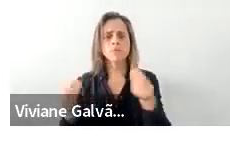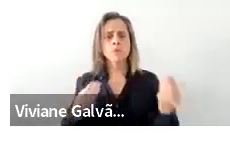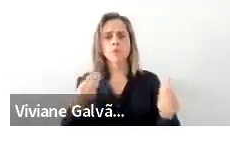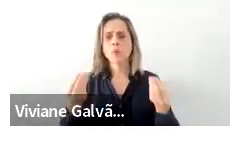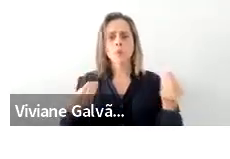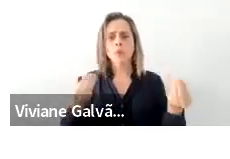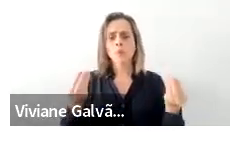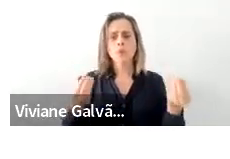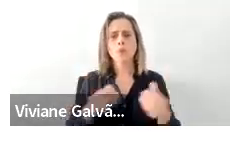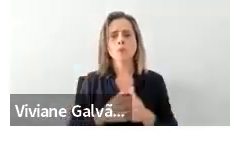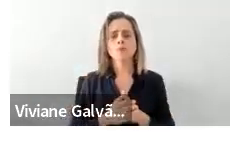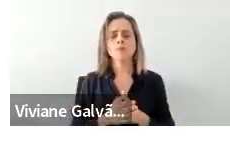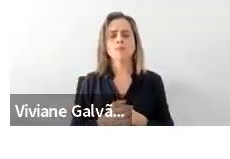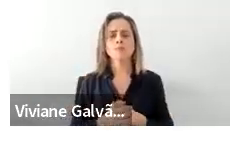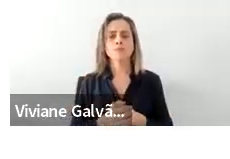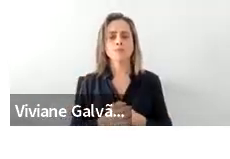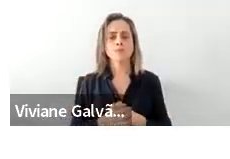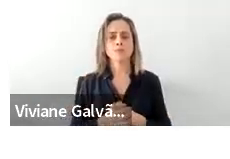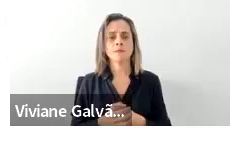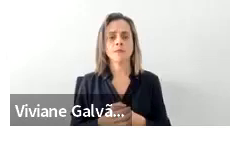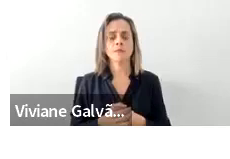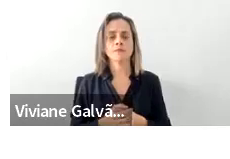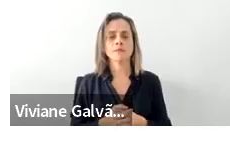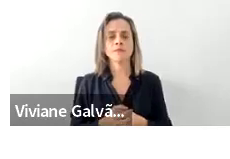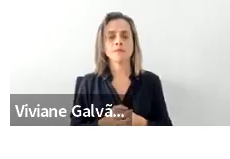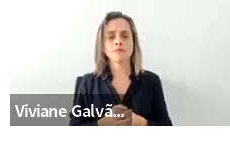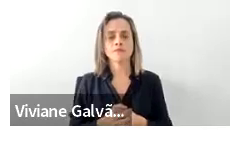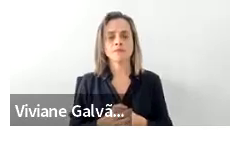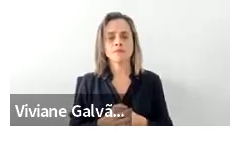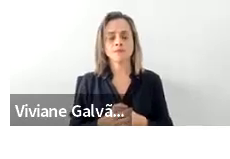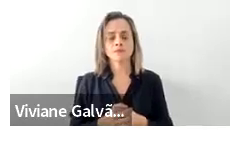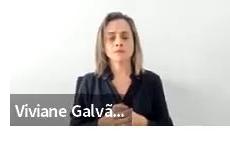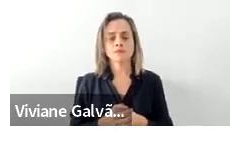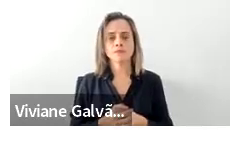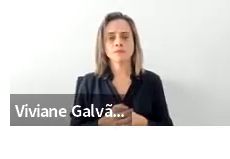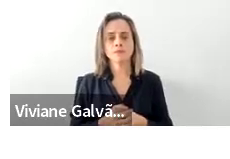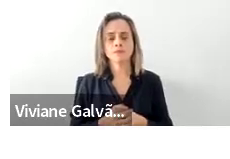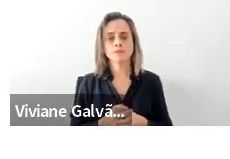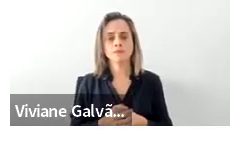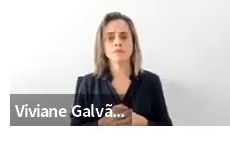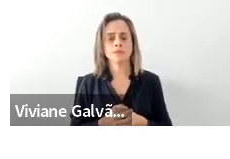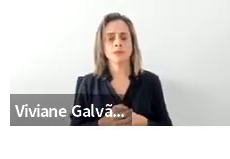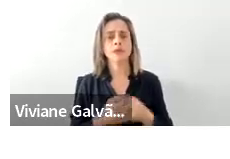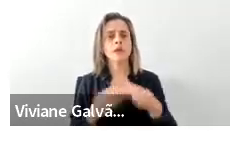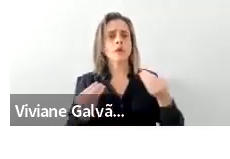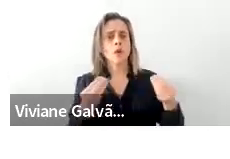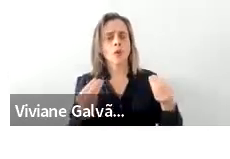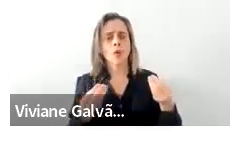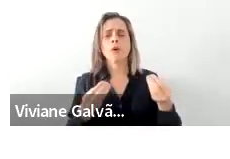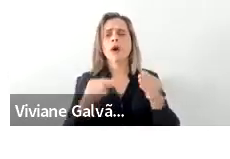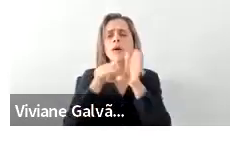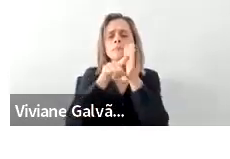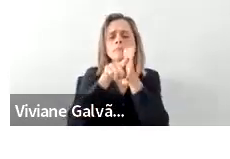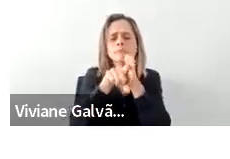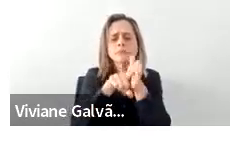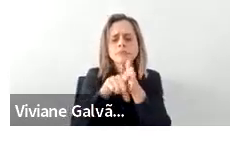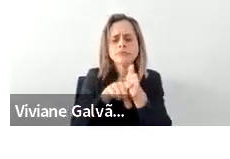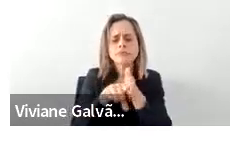imbibing, taking in these assumptions about universal historical development and evolution?